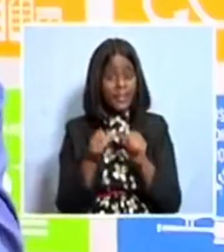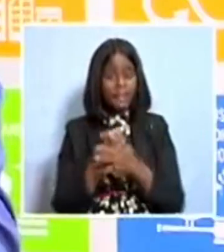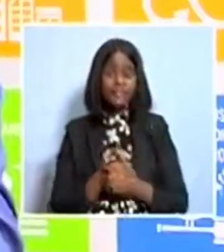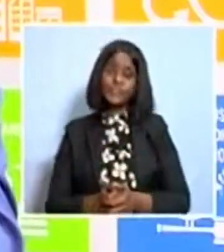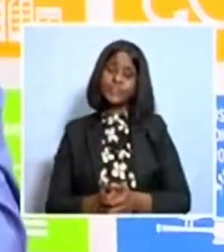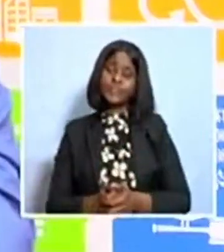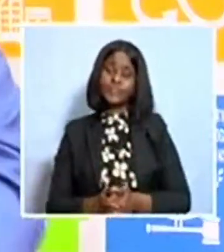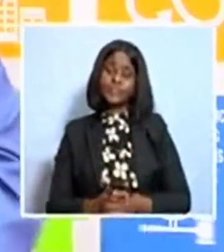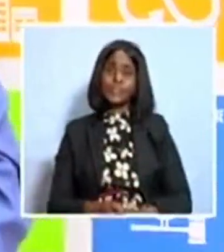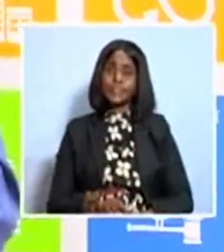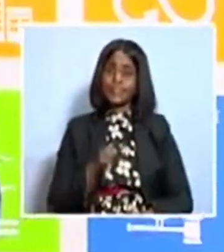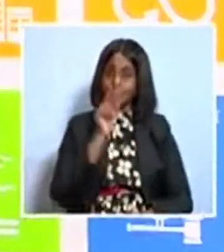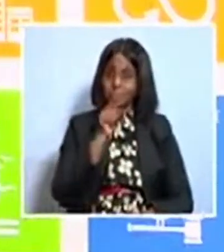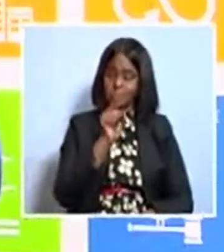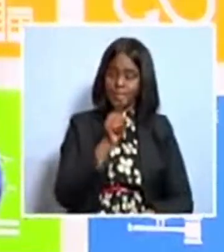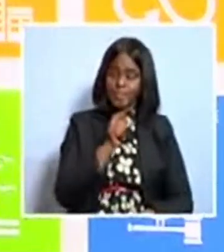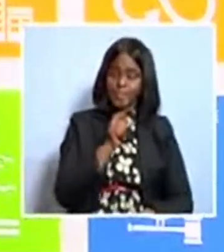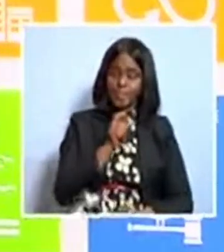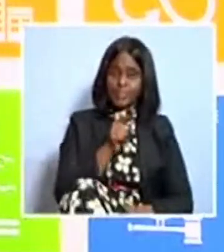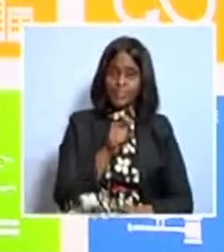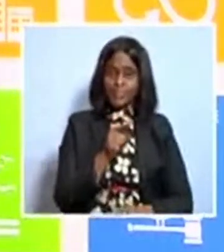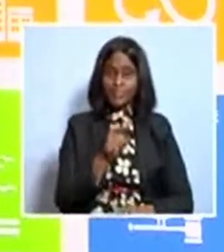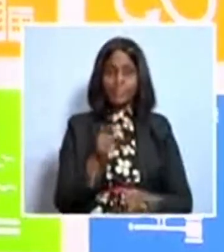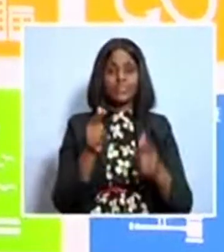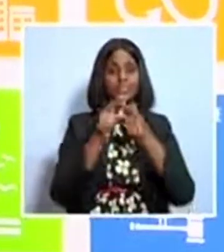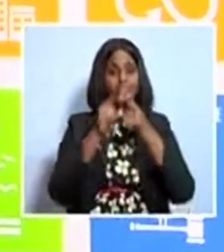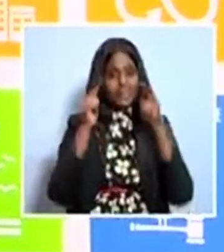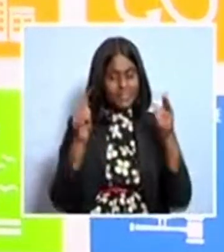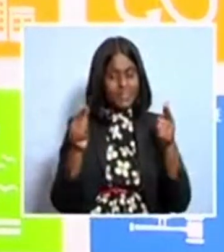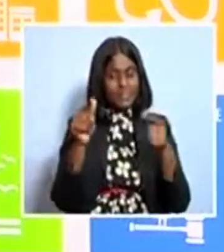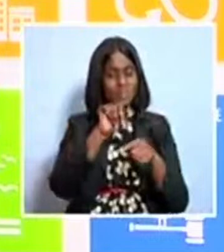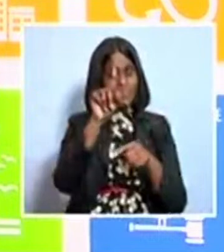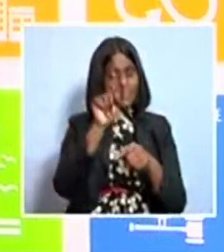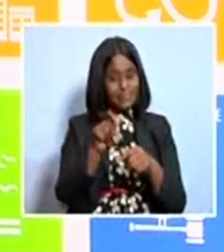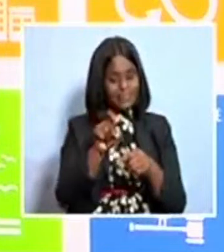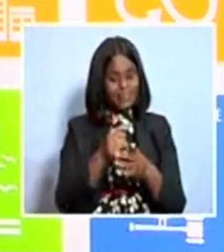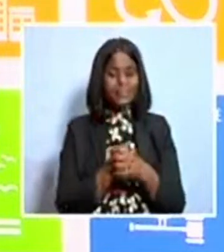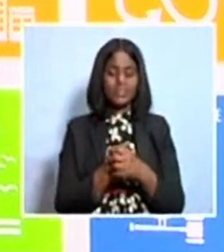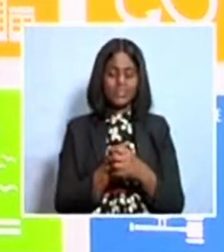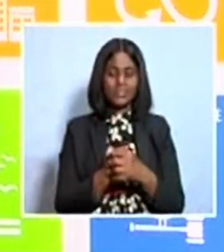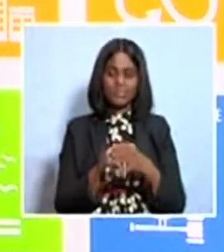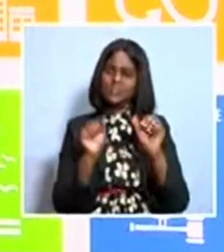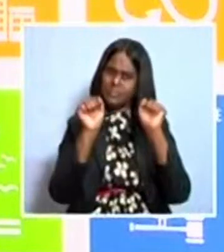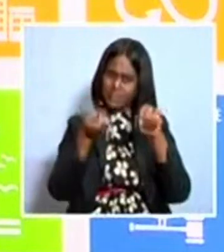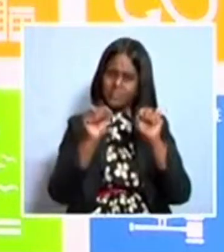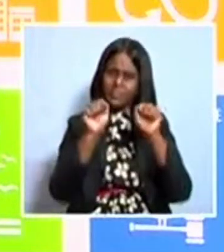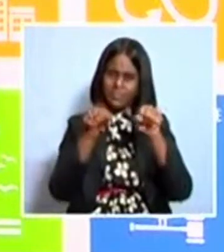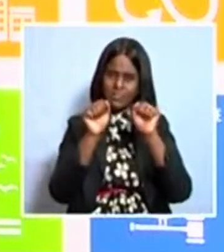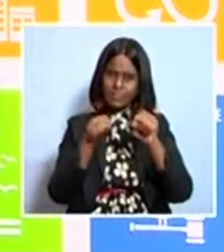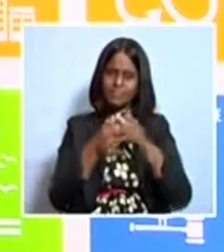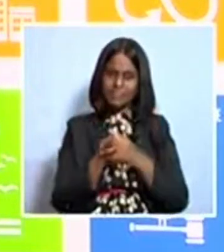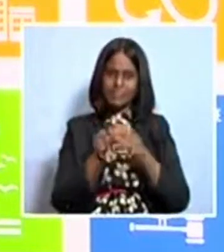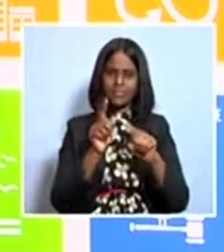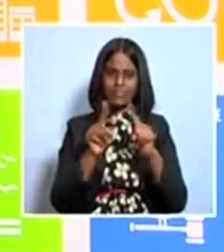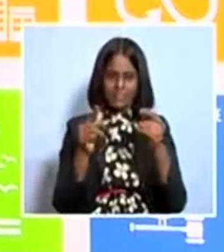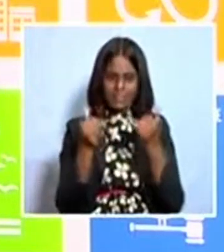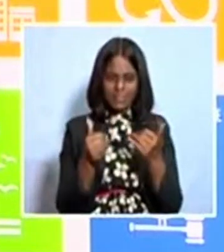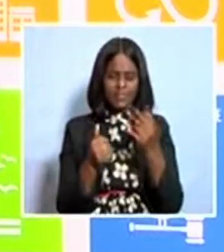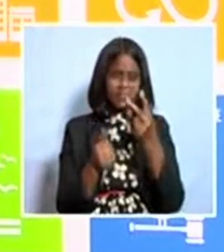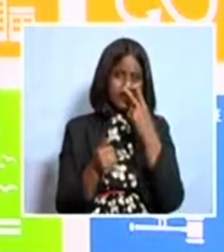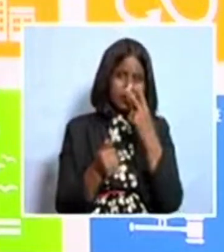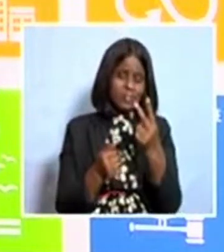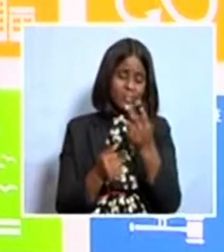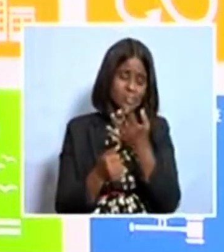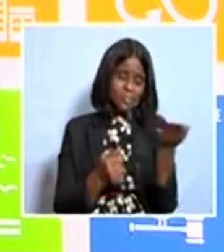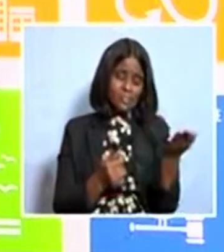this goal is it's a complex equation actually. So it is attainable, but looking at